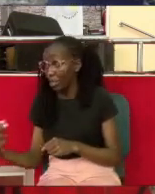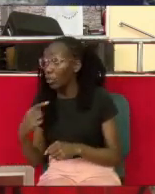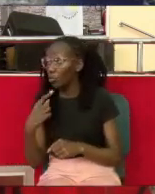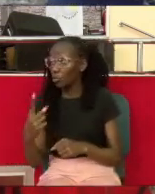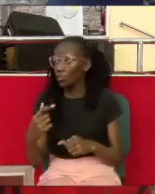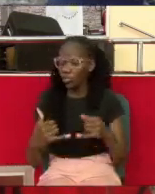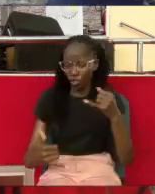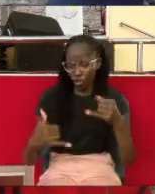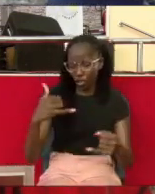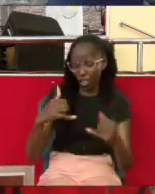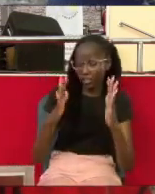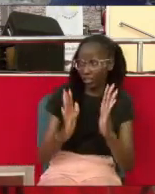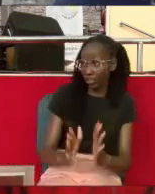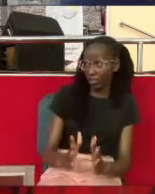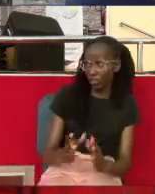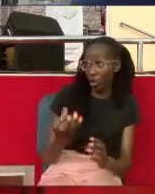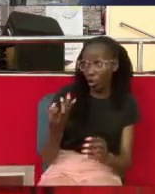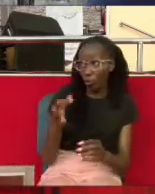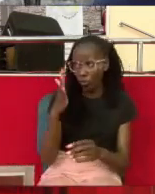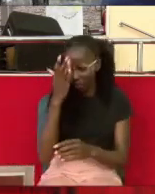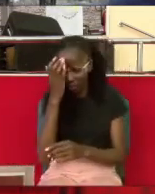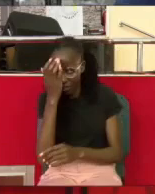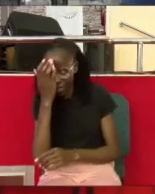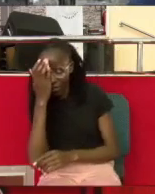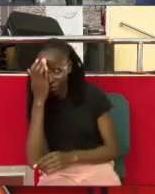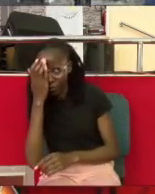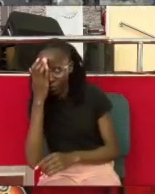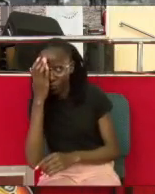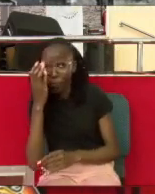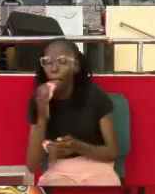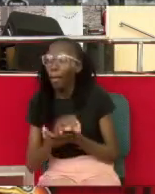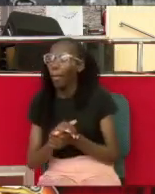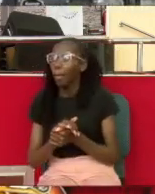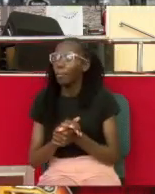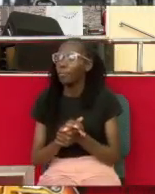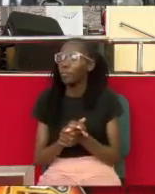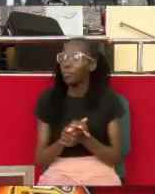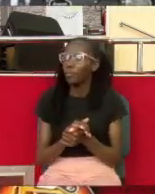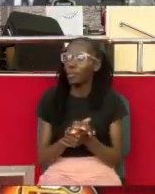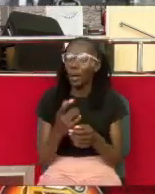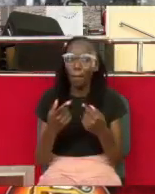Israel. But the Bible says that they did not walk right before God.